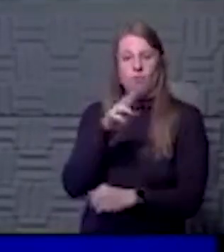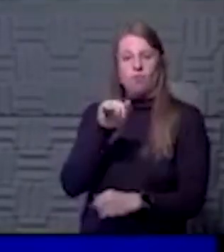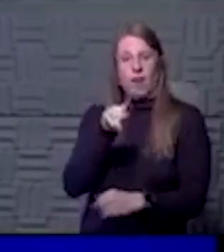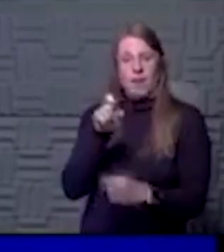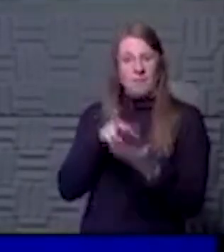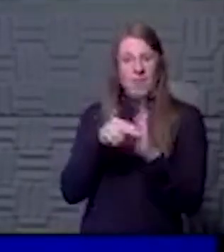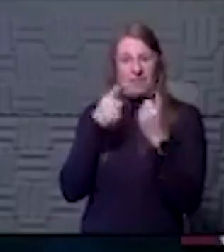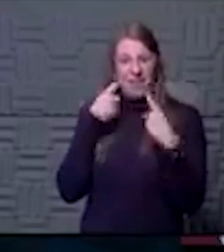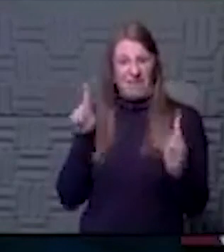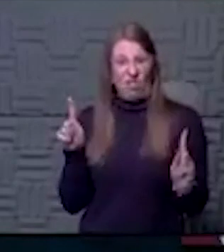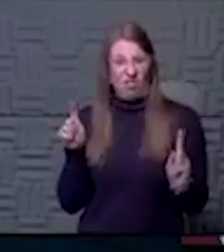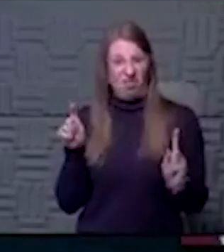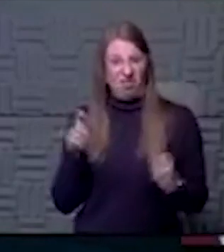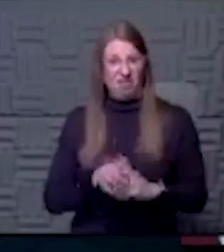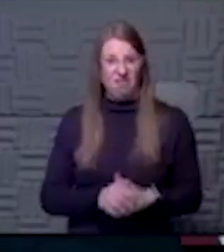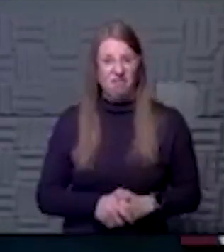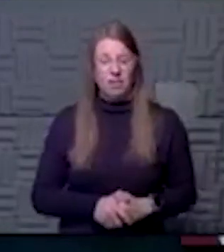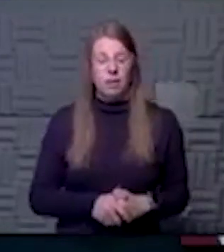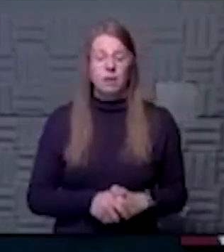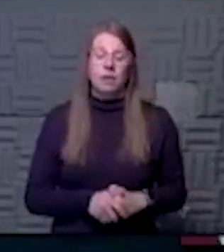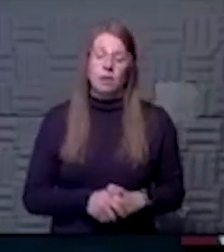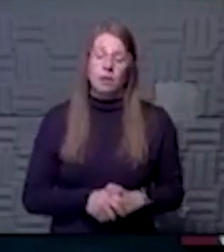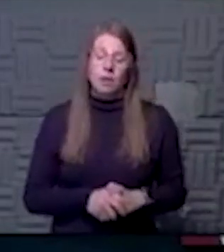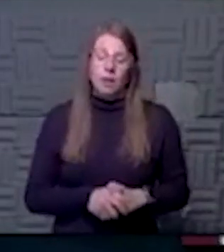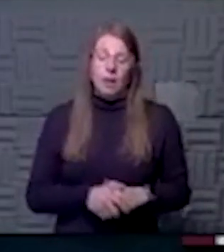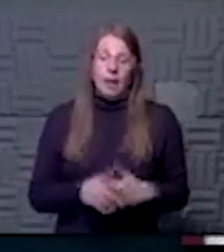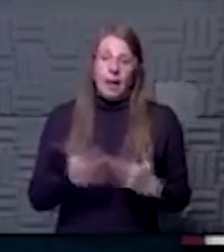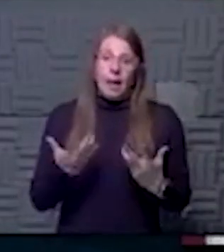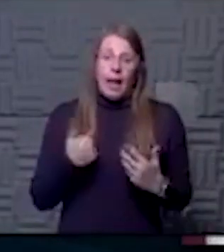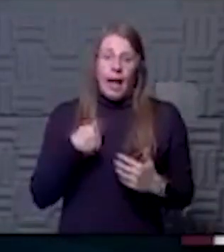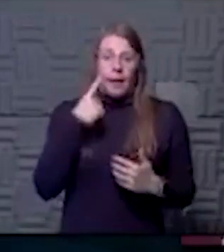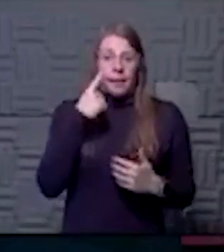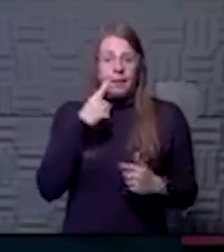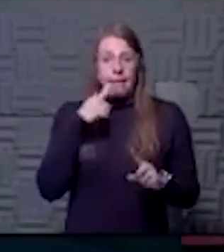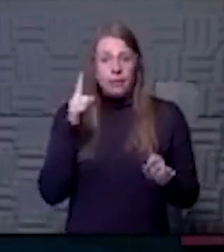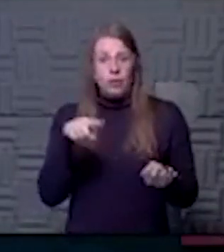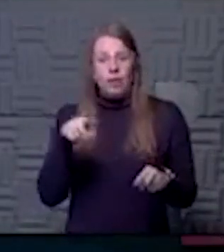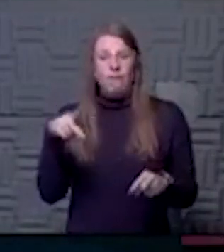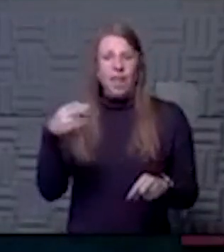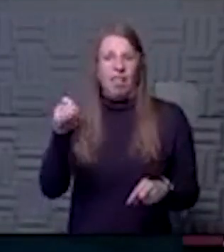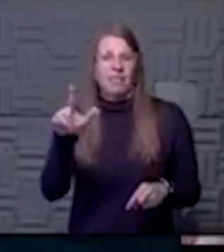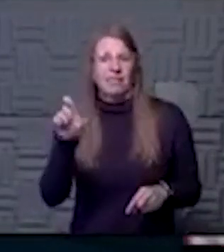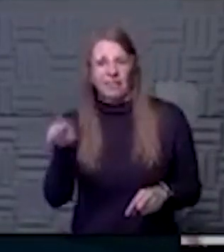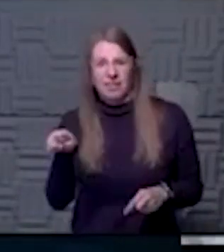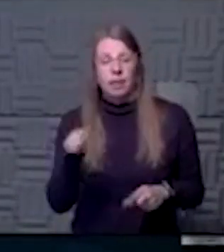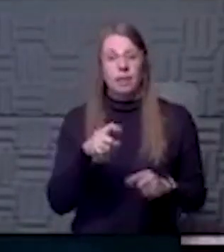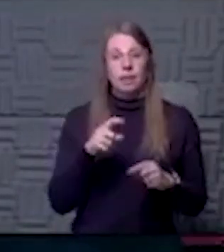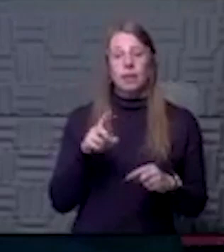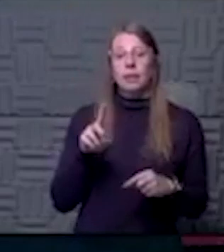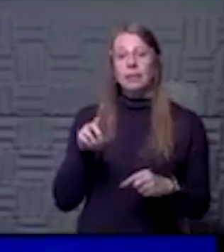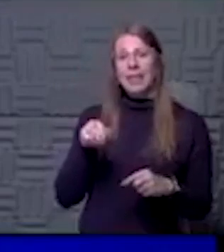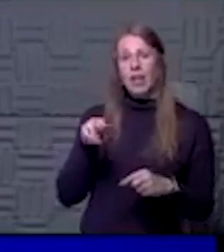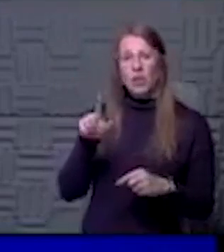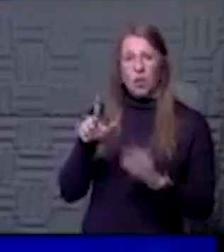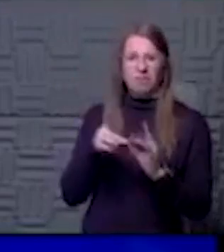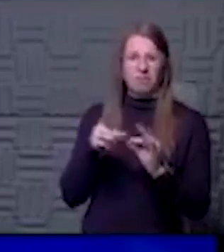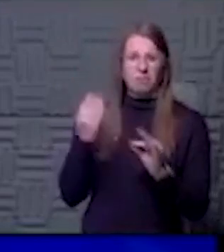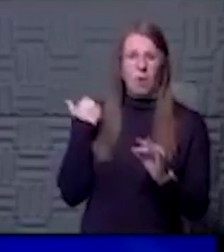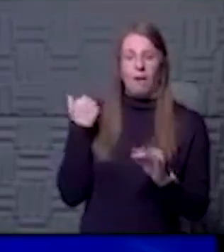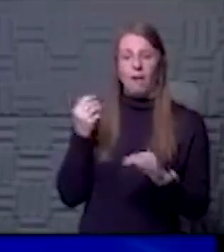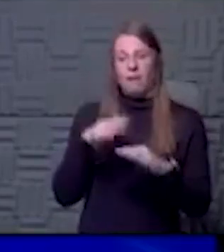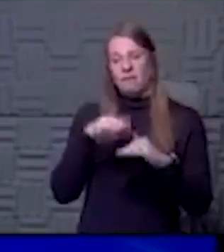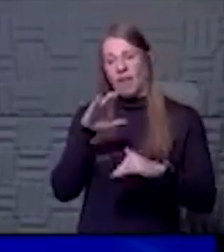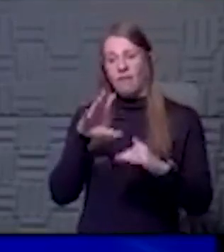considered successful? You know, I think the answer to this, Phil, is going to be yes. We're still, to Dana's earlier point, if we had 50, 60 or